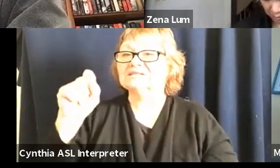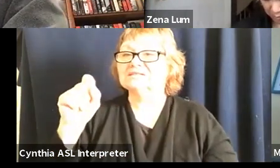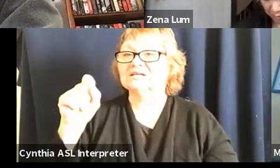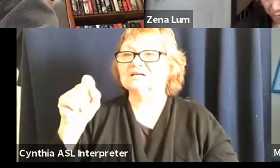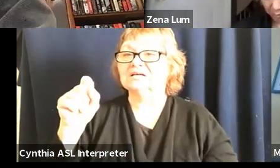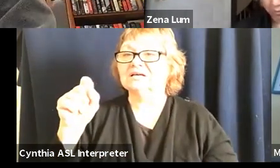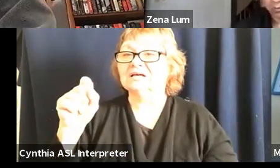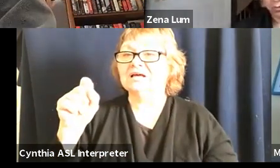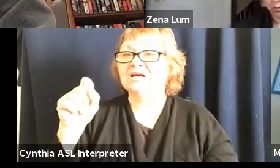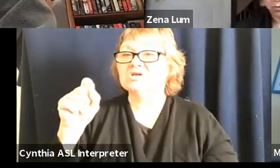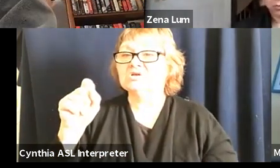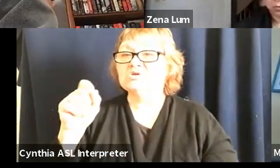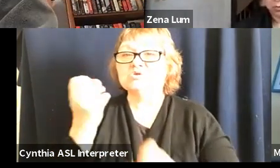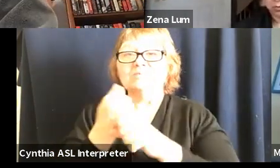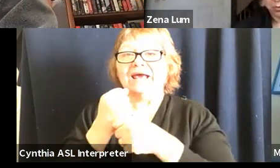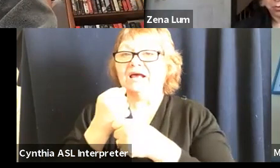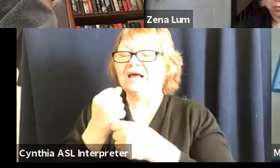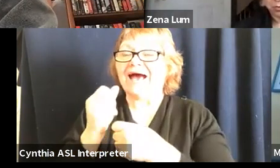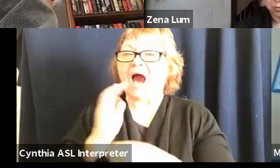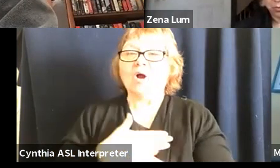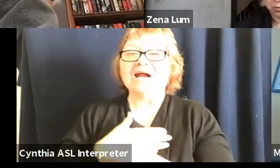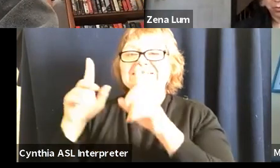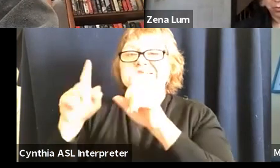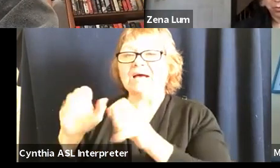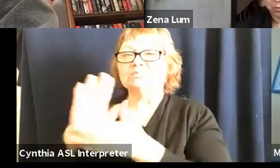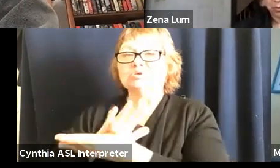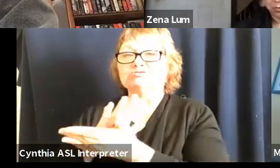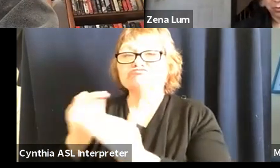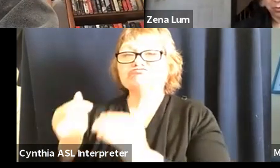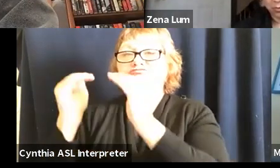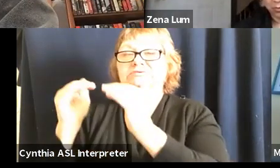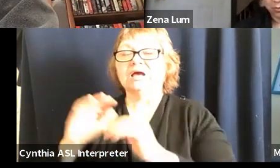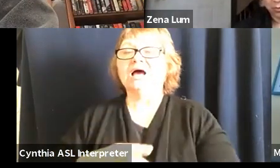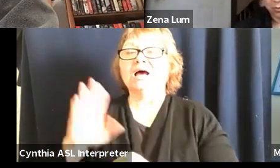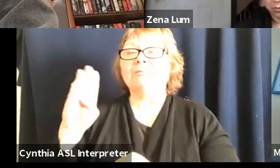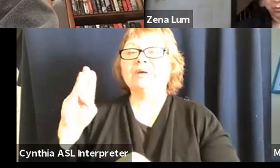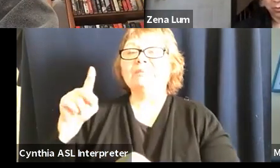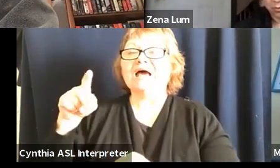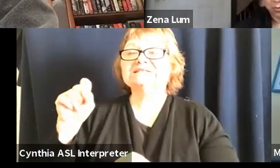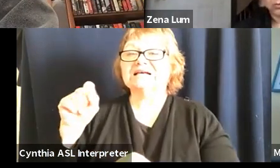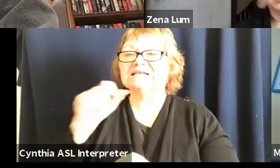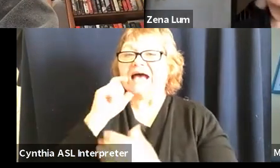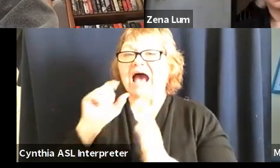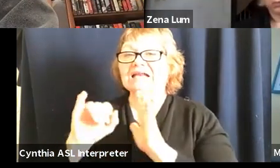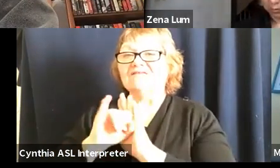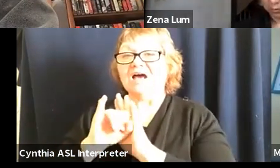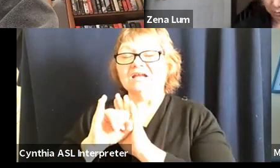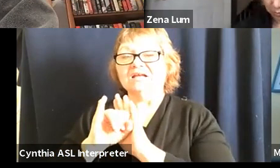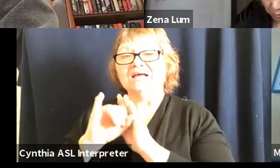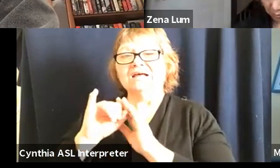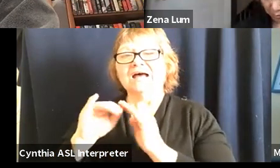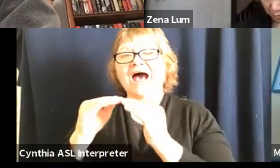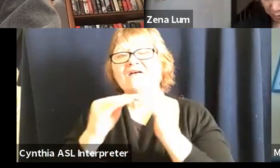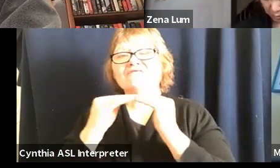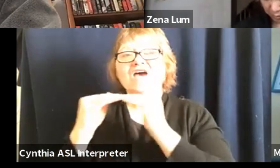diversity of our exam schools. BPS have identified a fair assessment that is